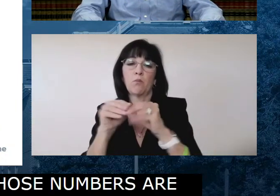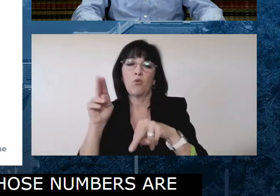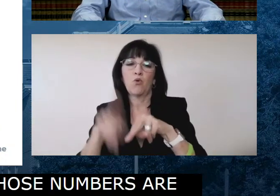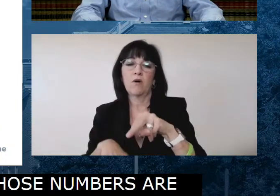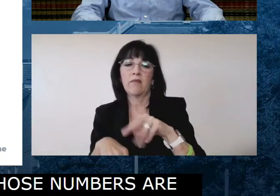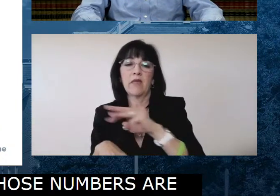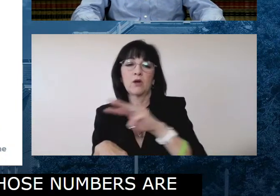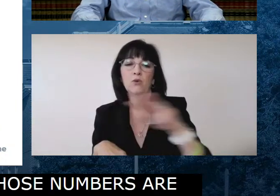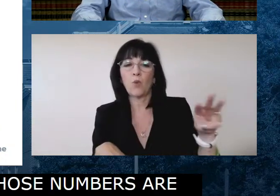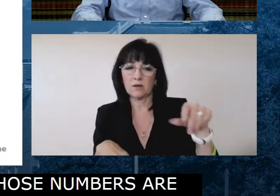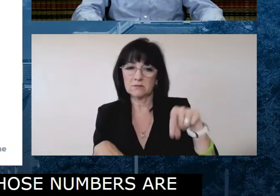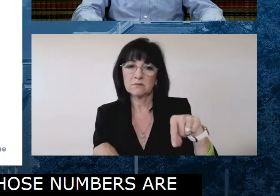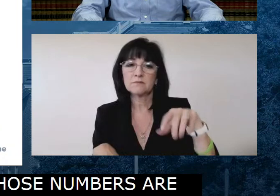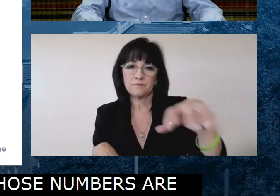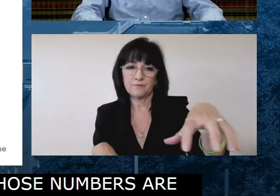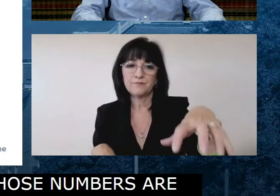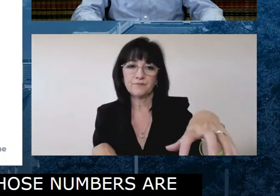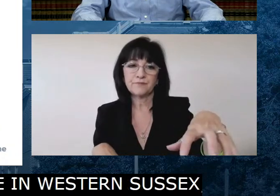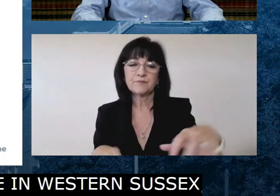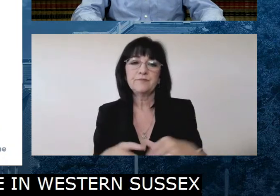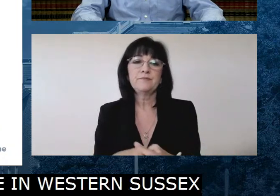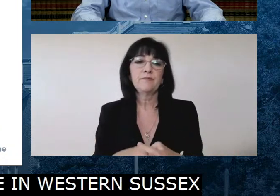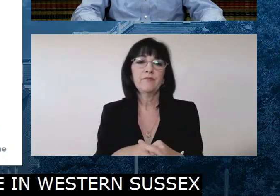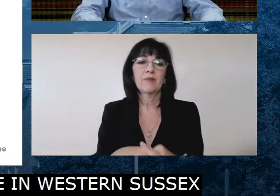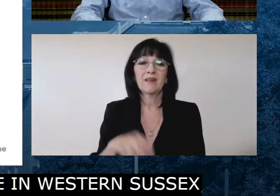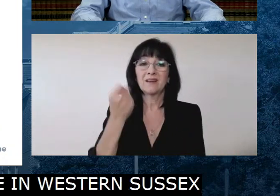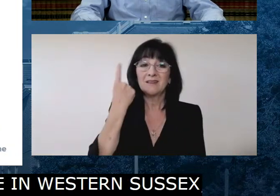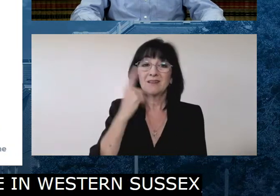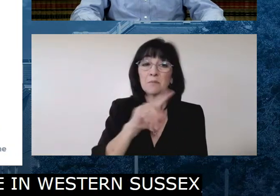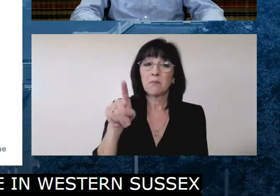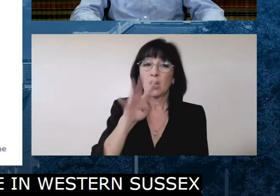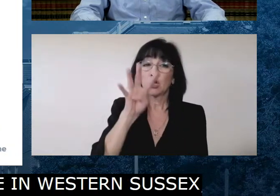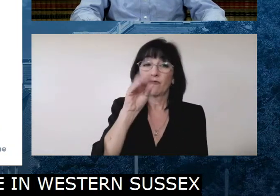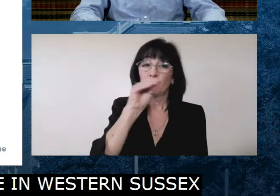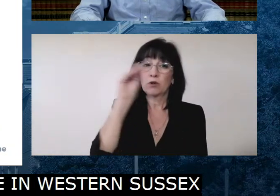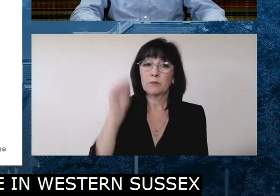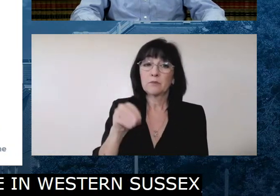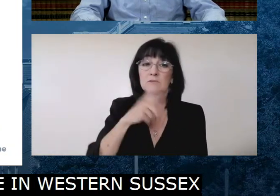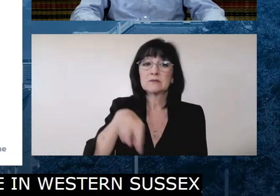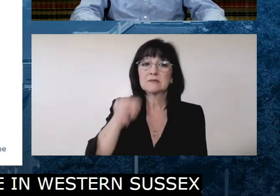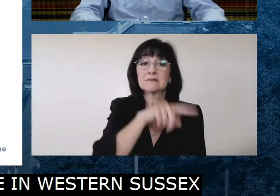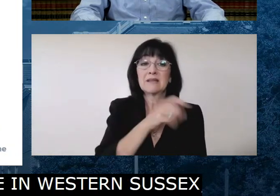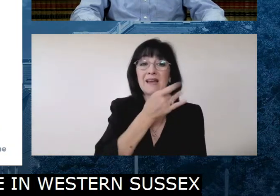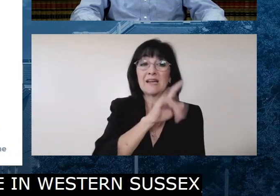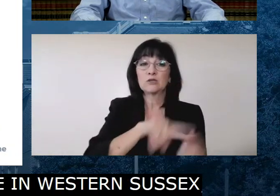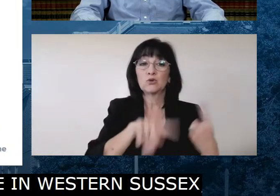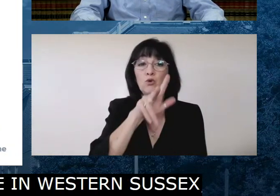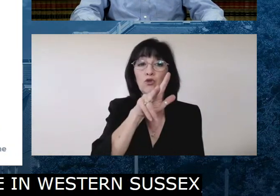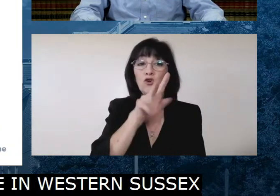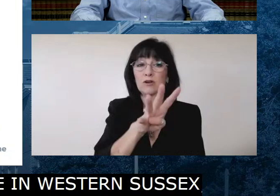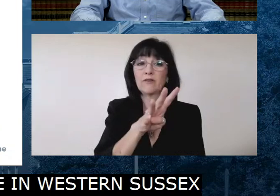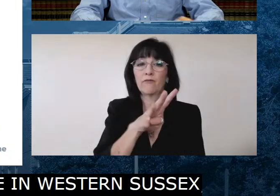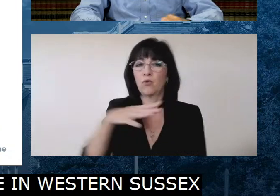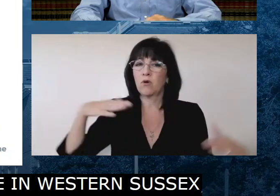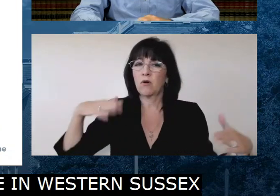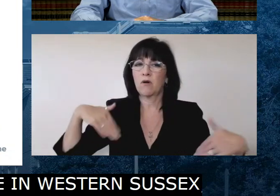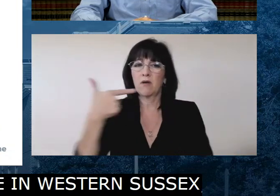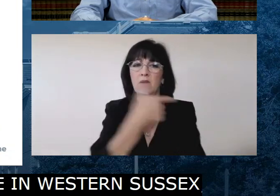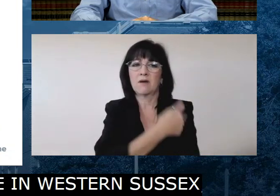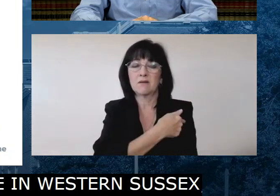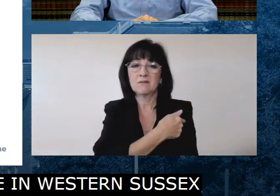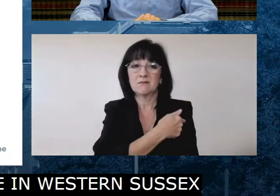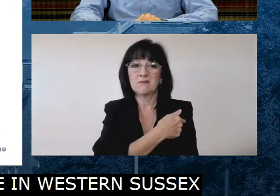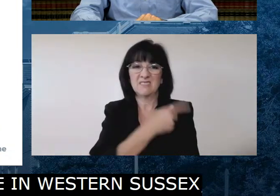Sussex County 18 to 34. So 60% there are not have